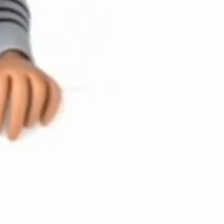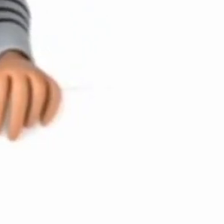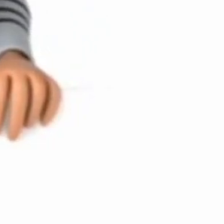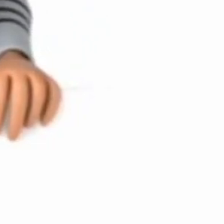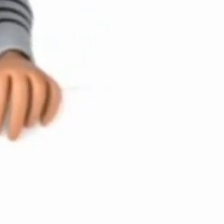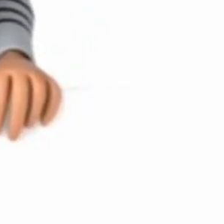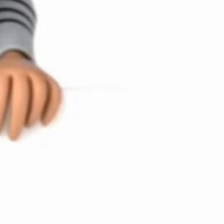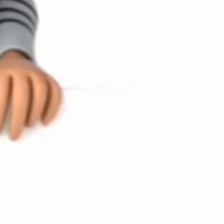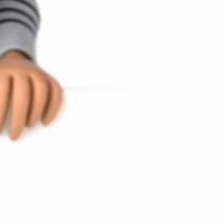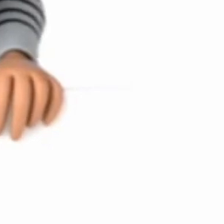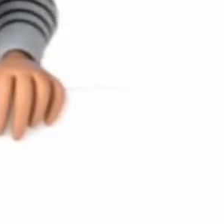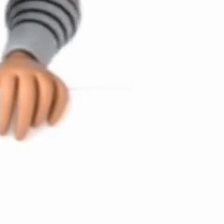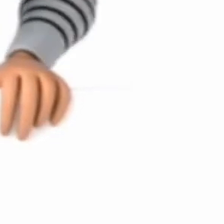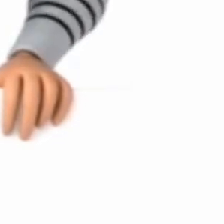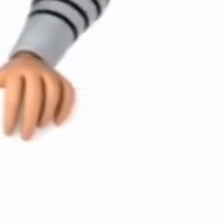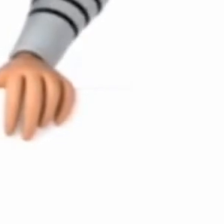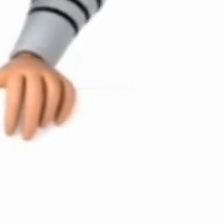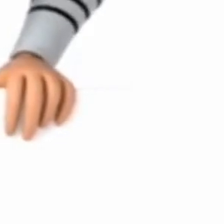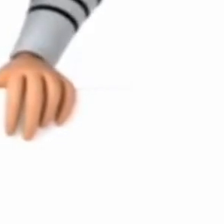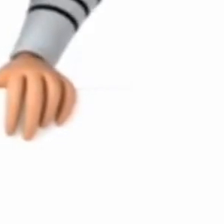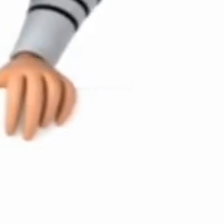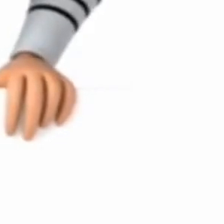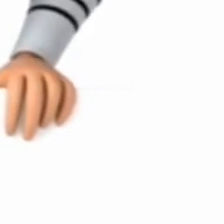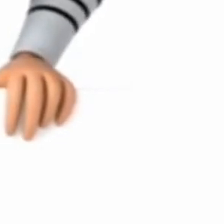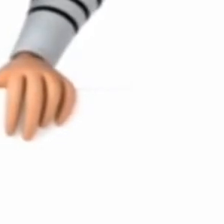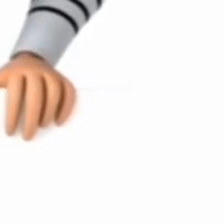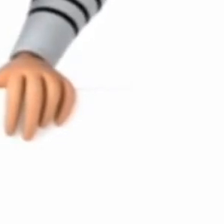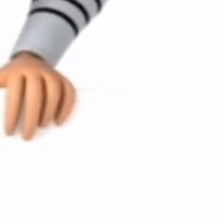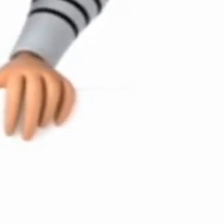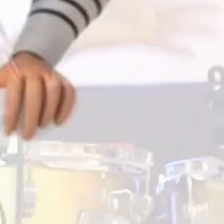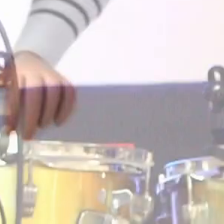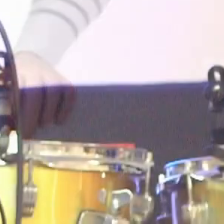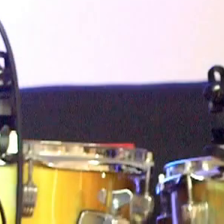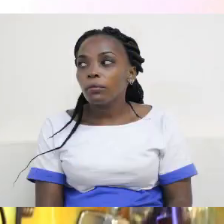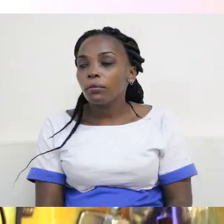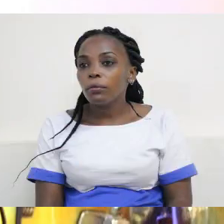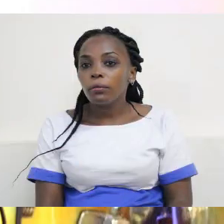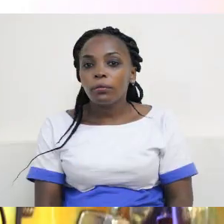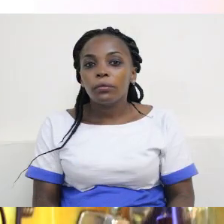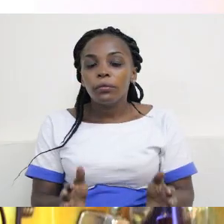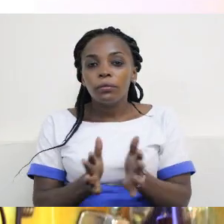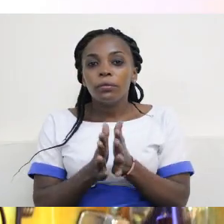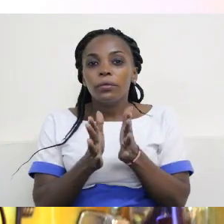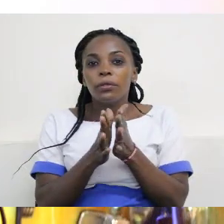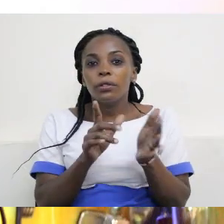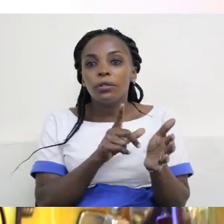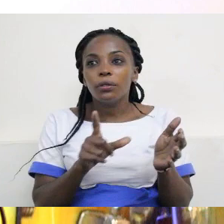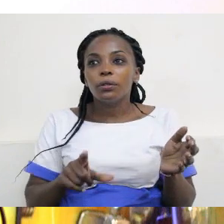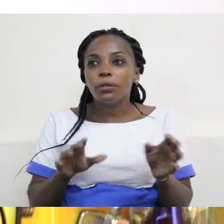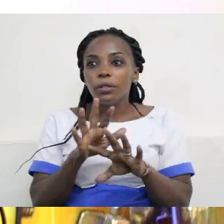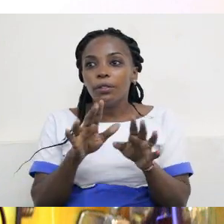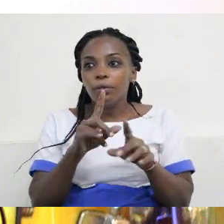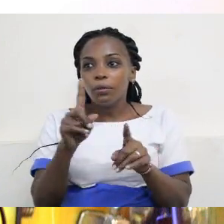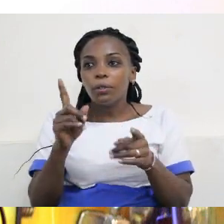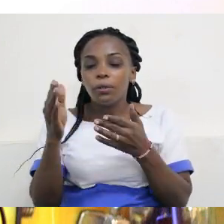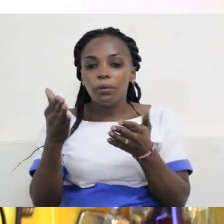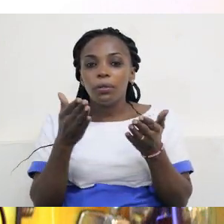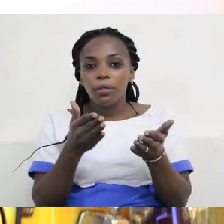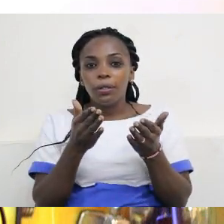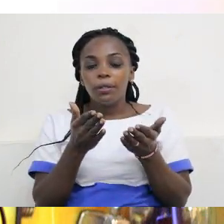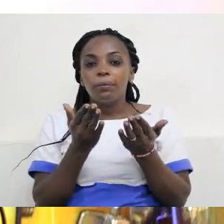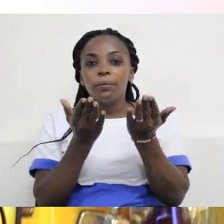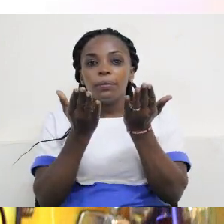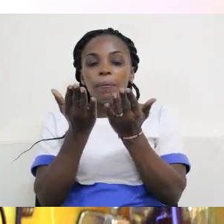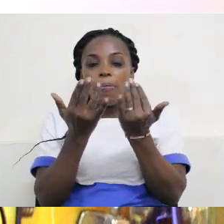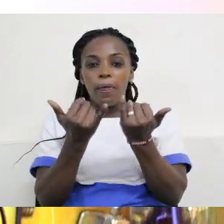Hashtag Jitume, take the initiative. Praise the Lord, everyone, and welcome to our sermon